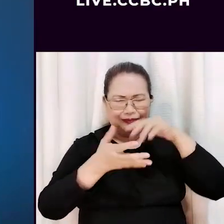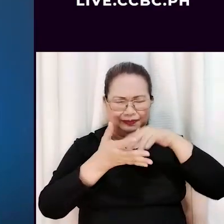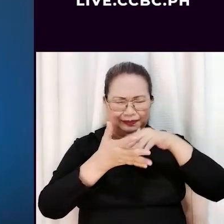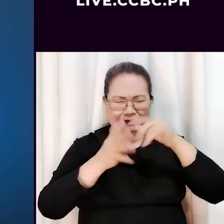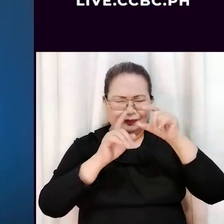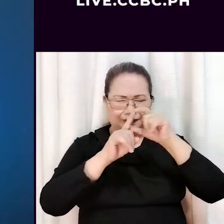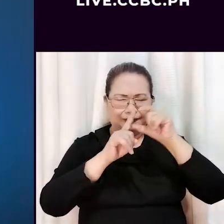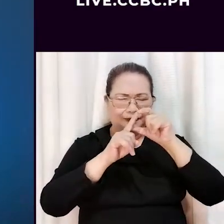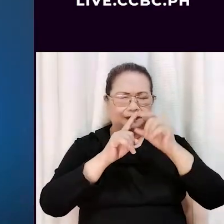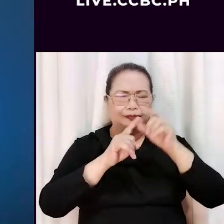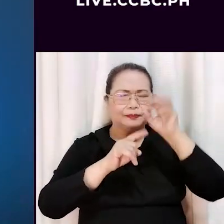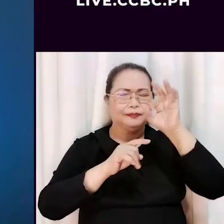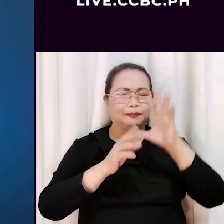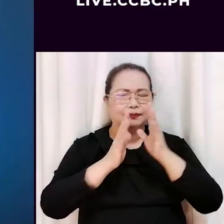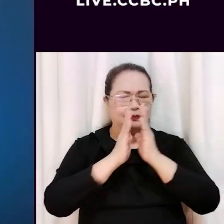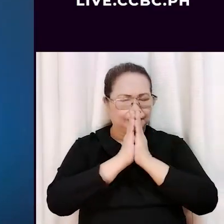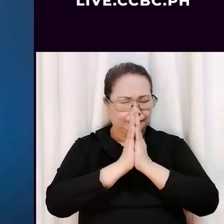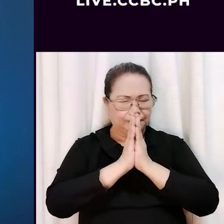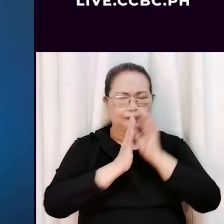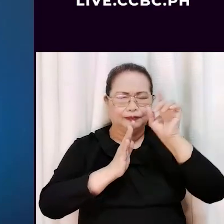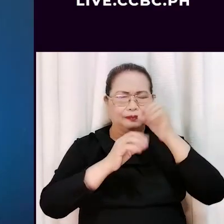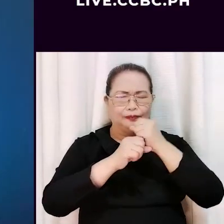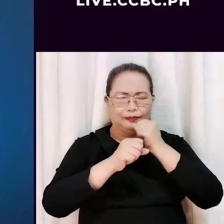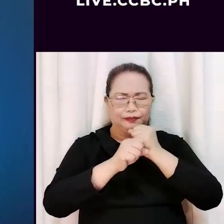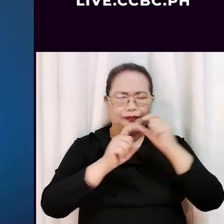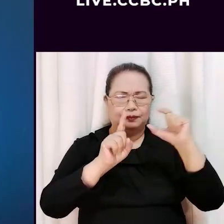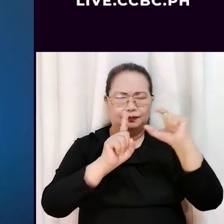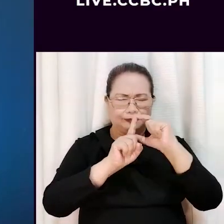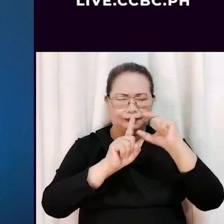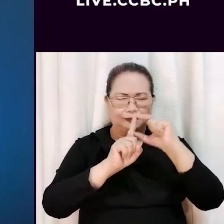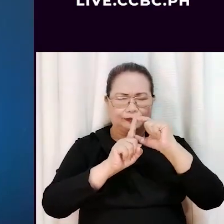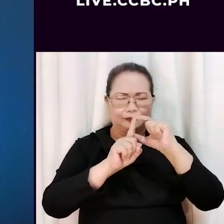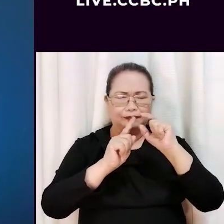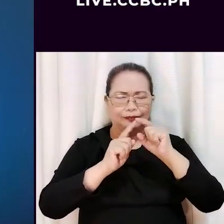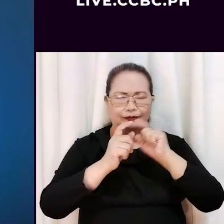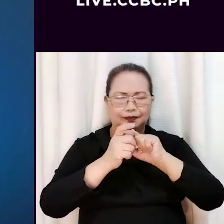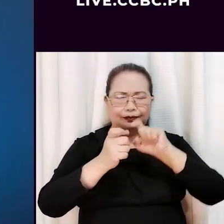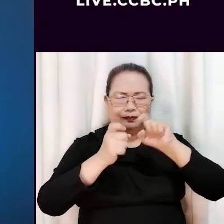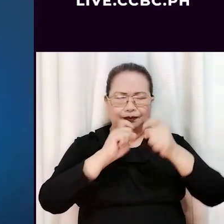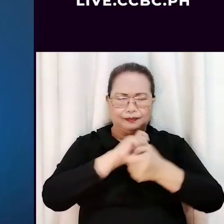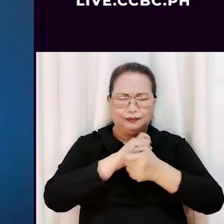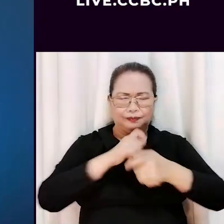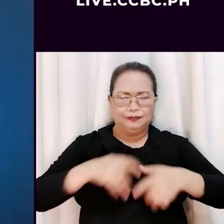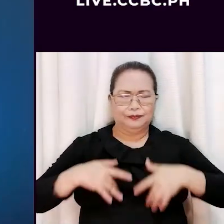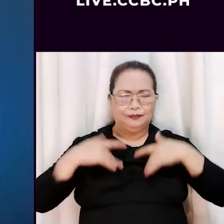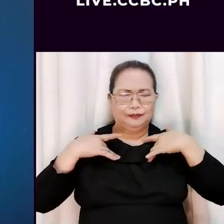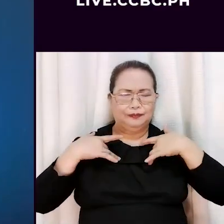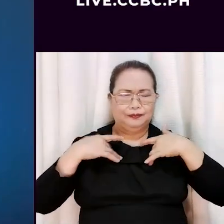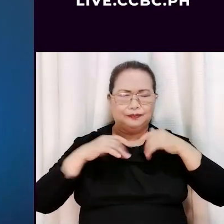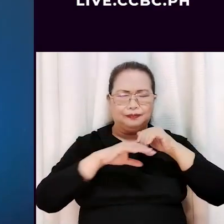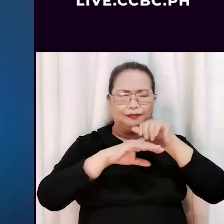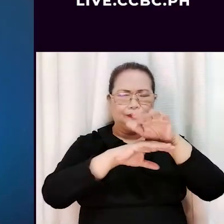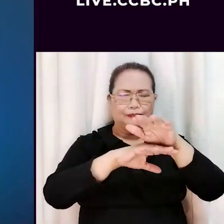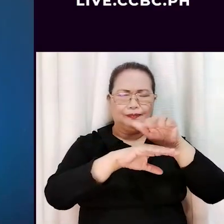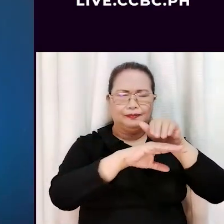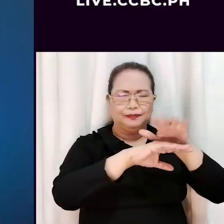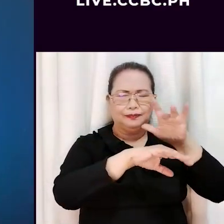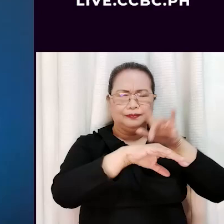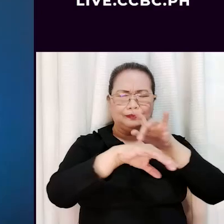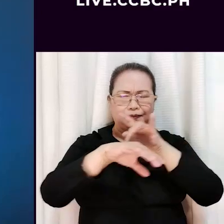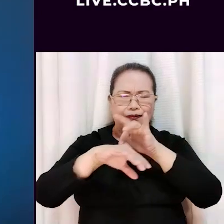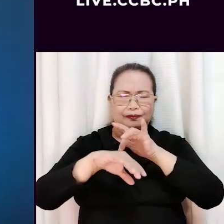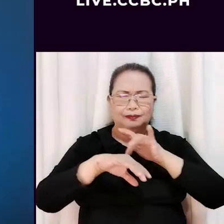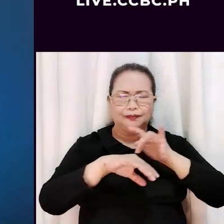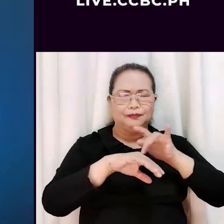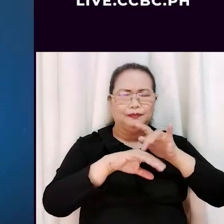pray, I pray, Lord, you'll make the word to transform our lives, to send it for the